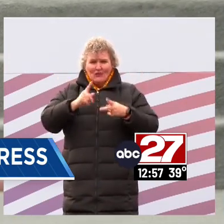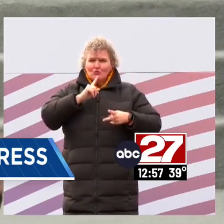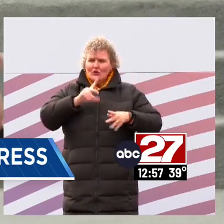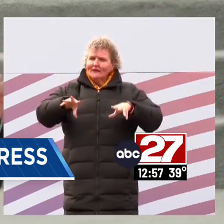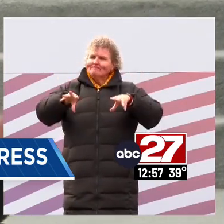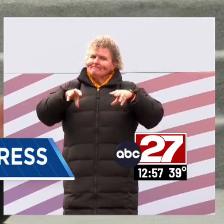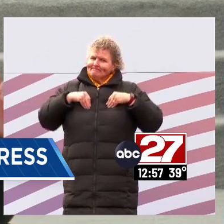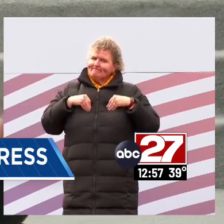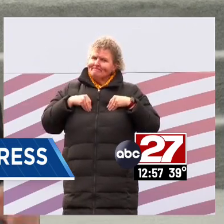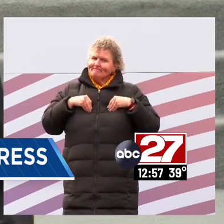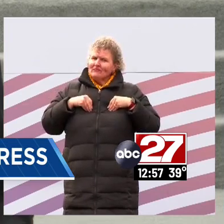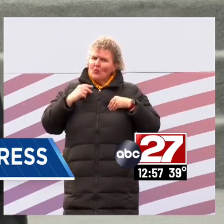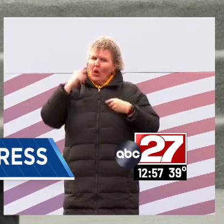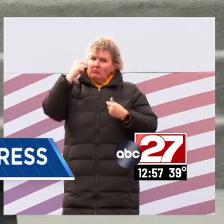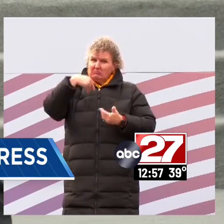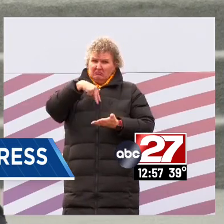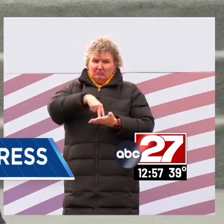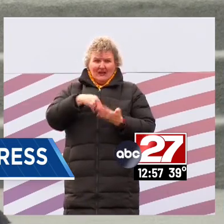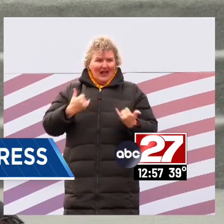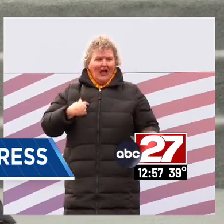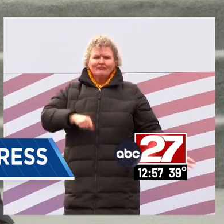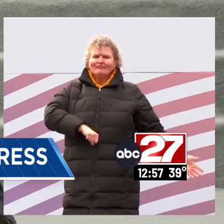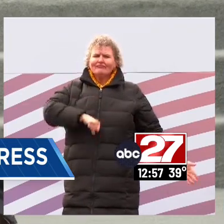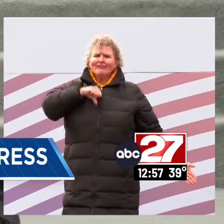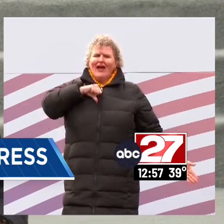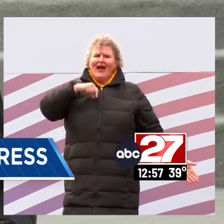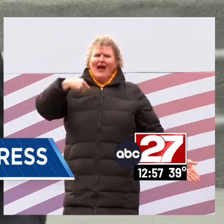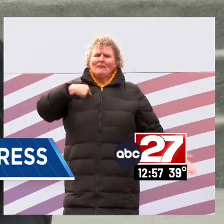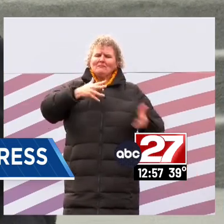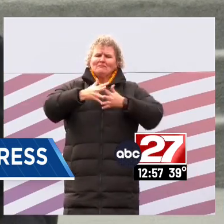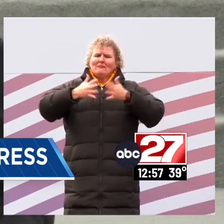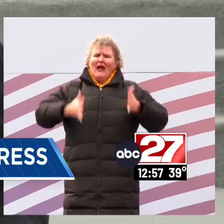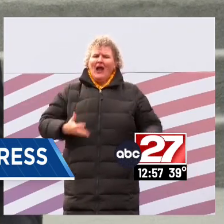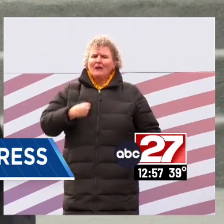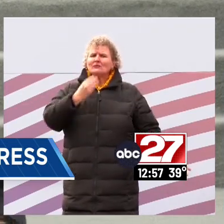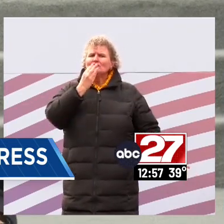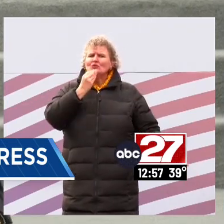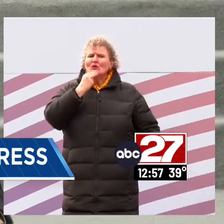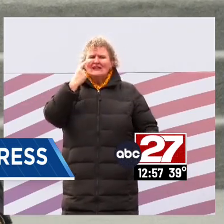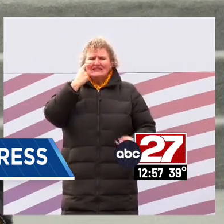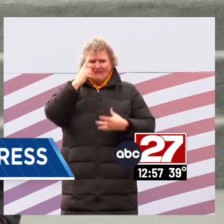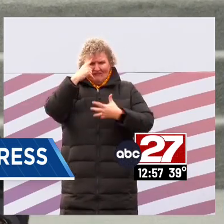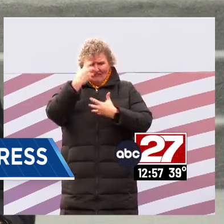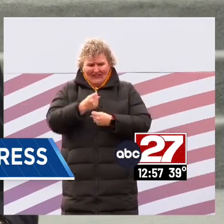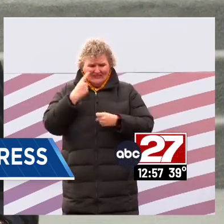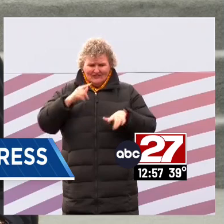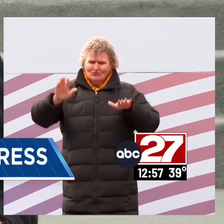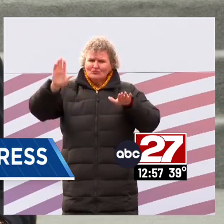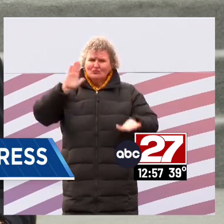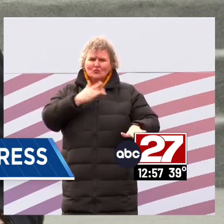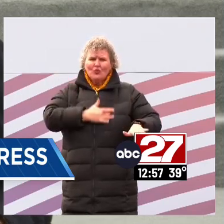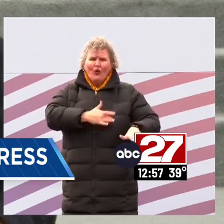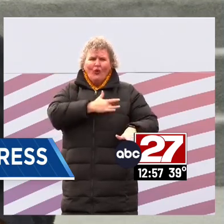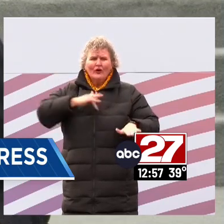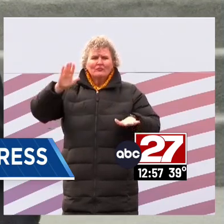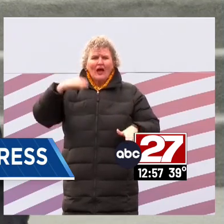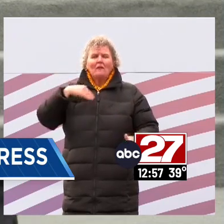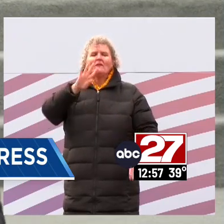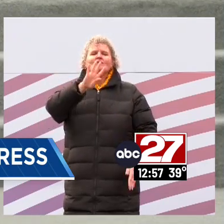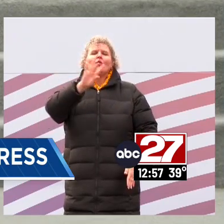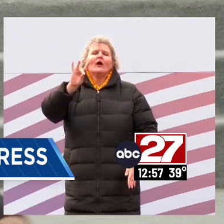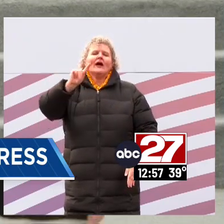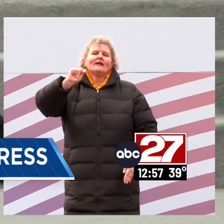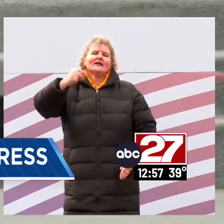before you, a proud American of Jewish faith who just took the oath of office to be the 48th governor of this